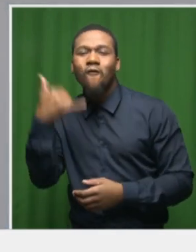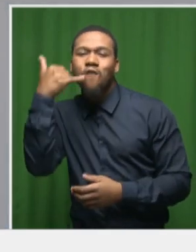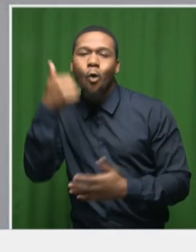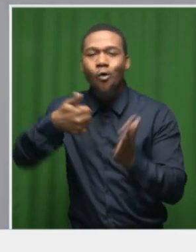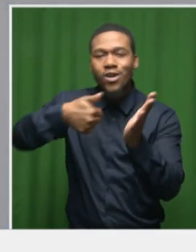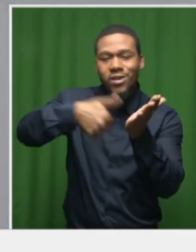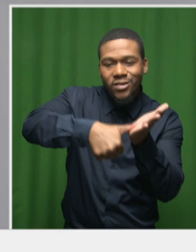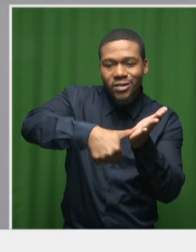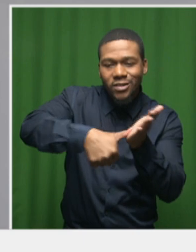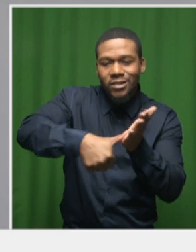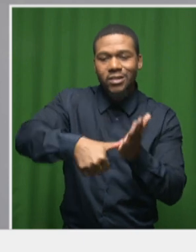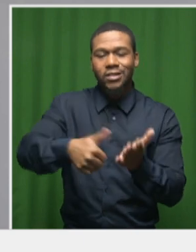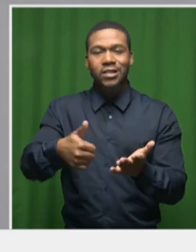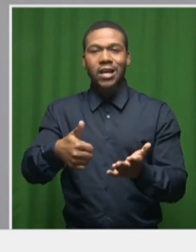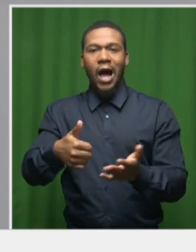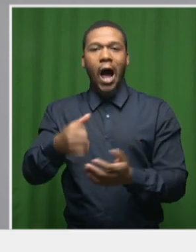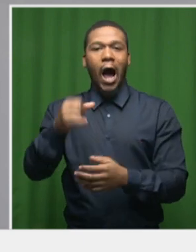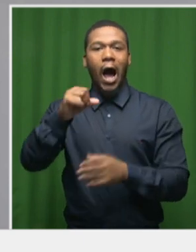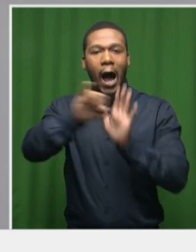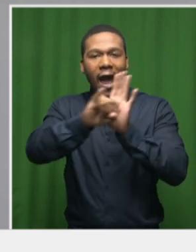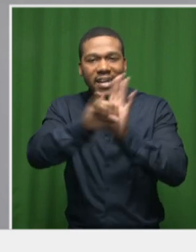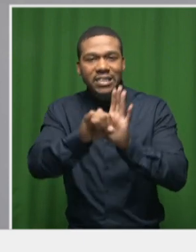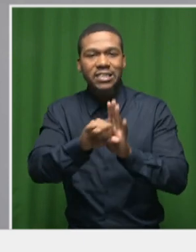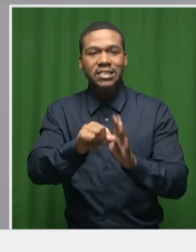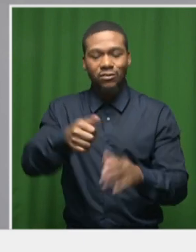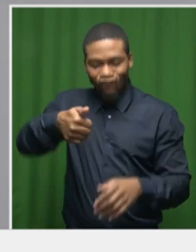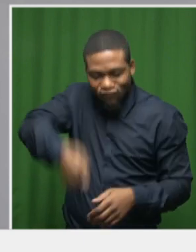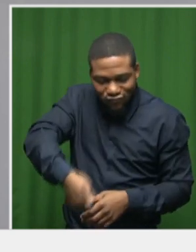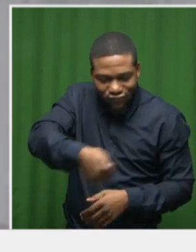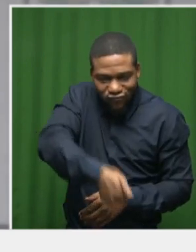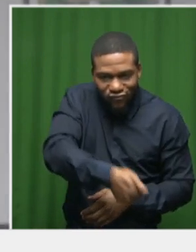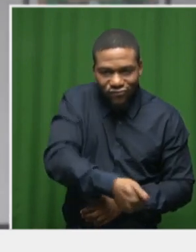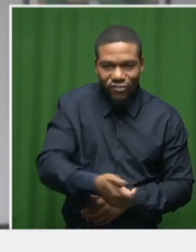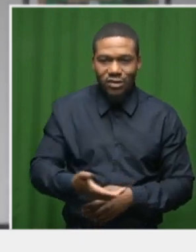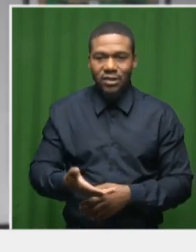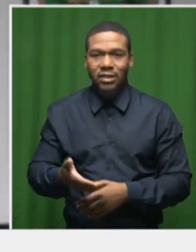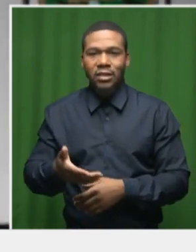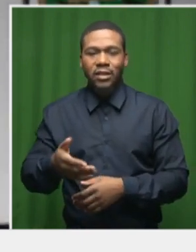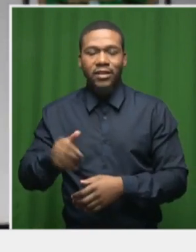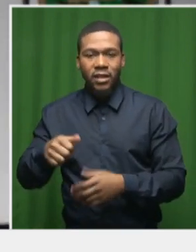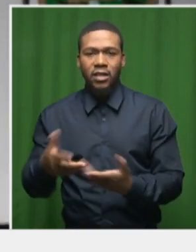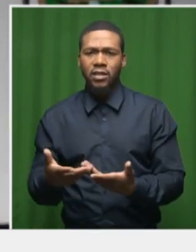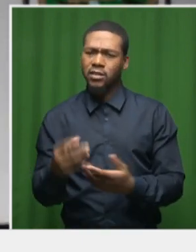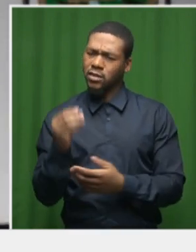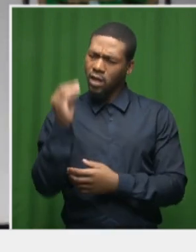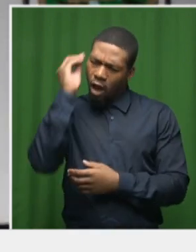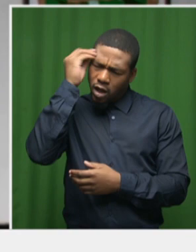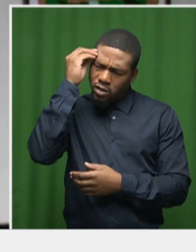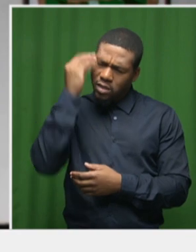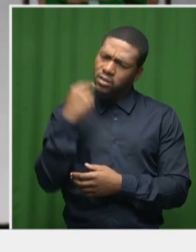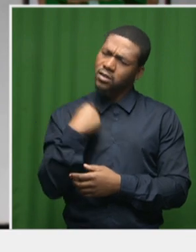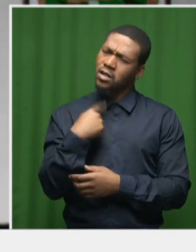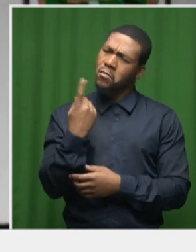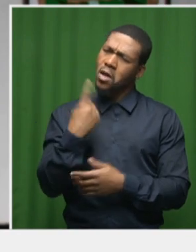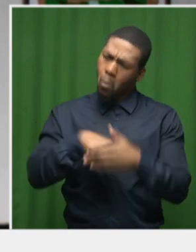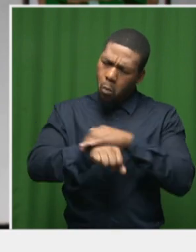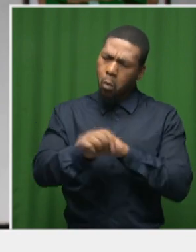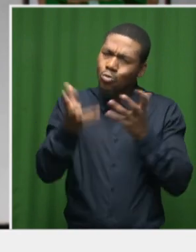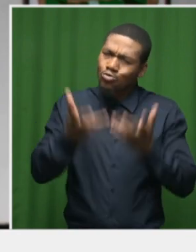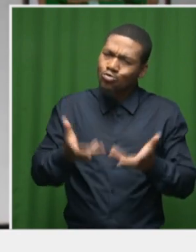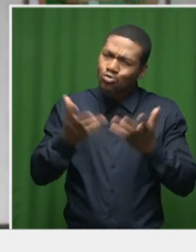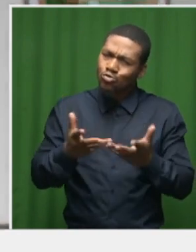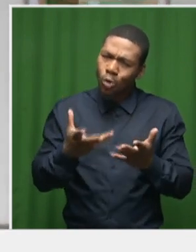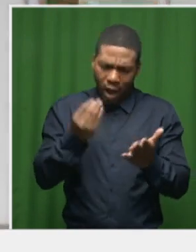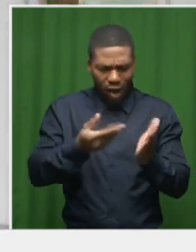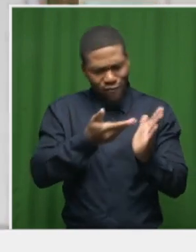so I figured that, is that the only purpose for them? I think that they're quite interesting in how we're just all born with them and we just live the rest of